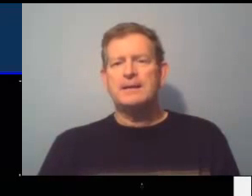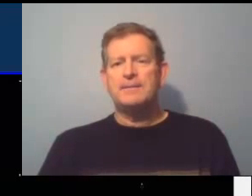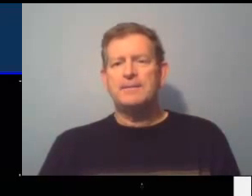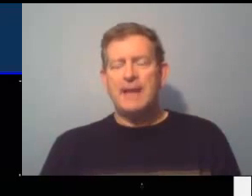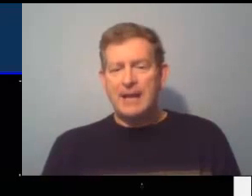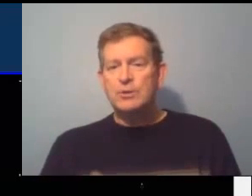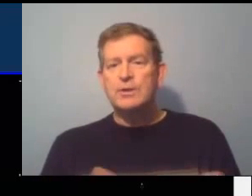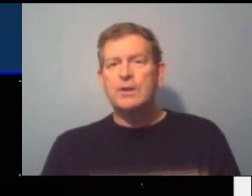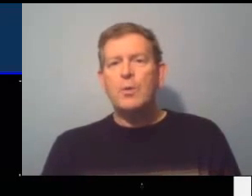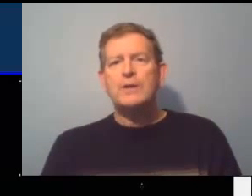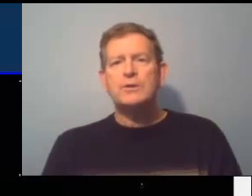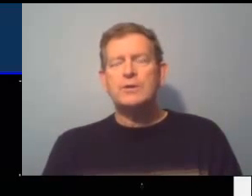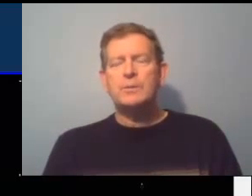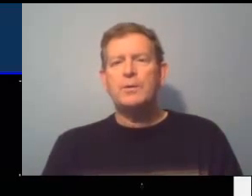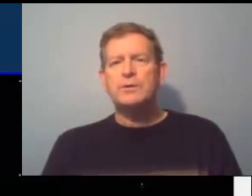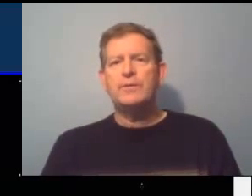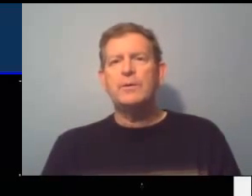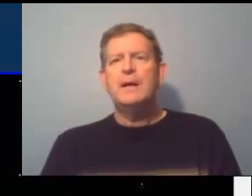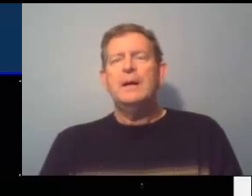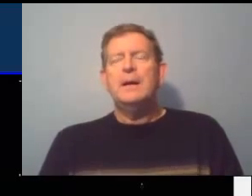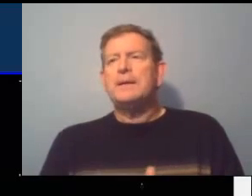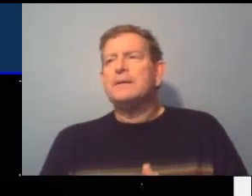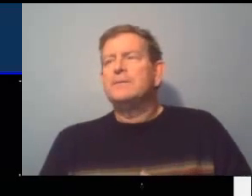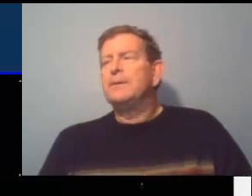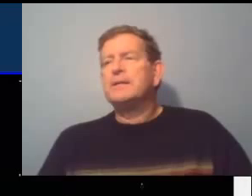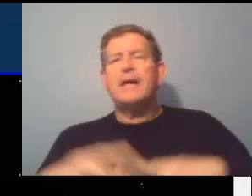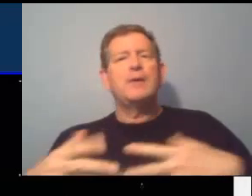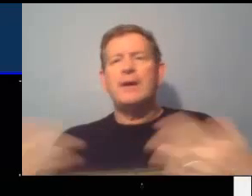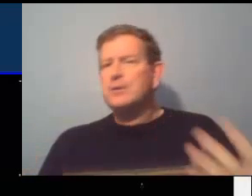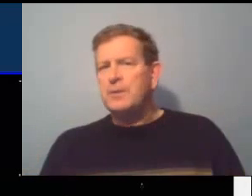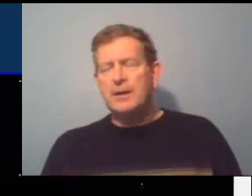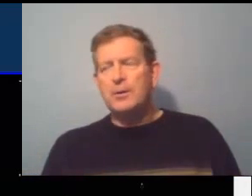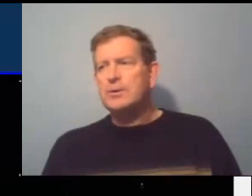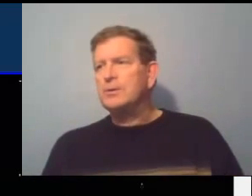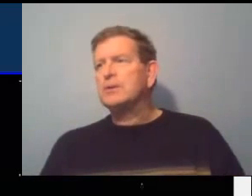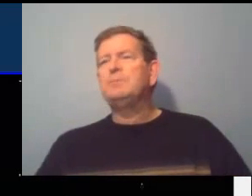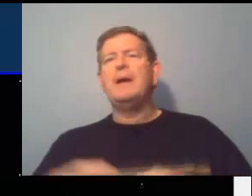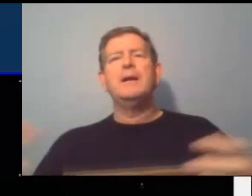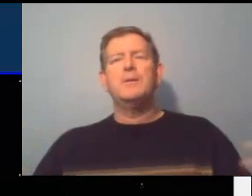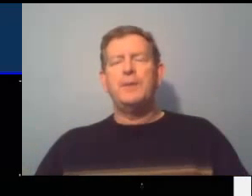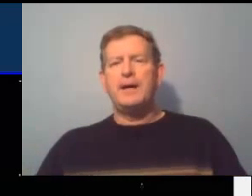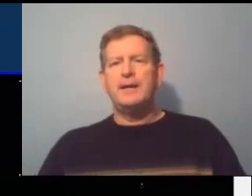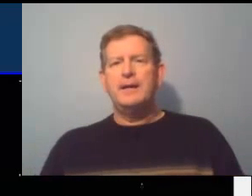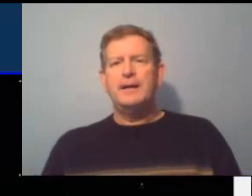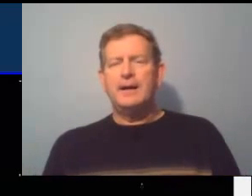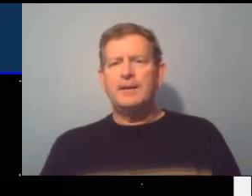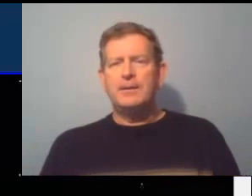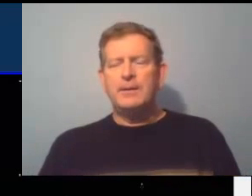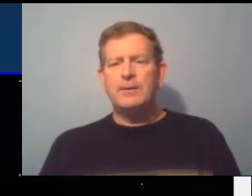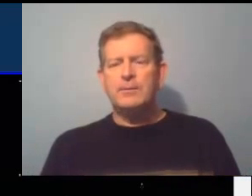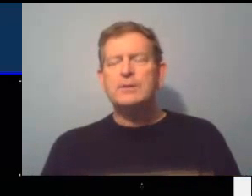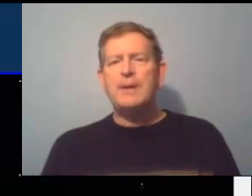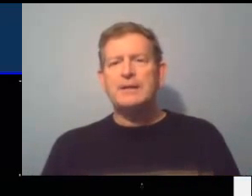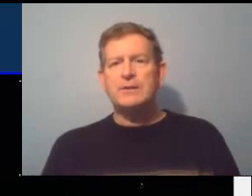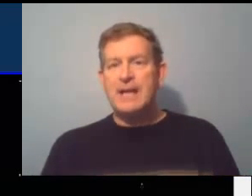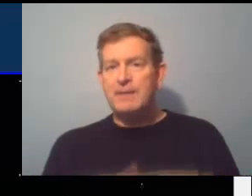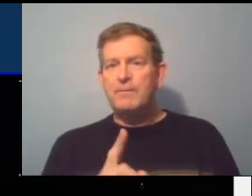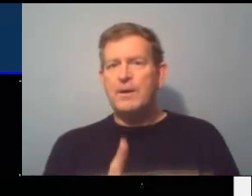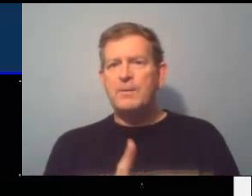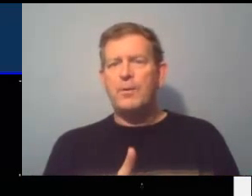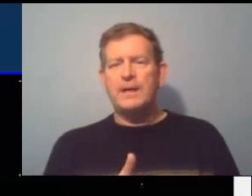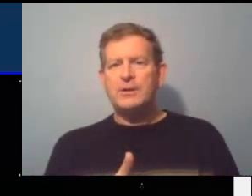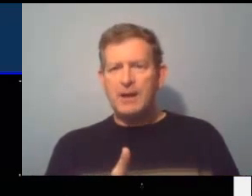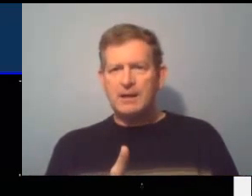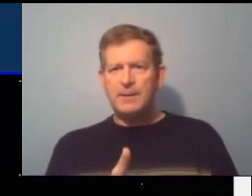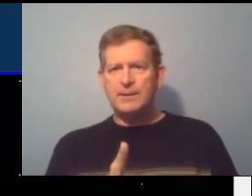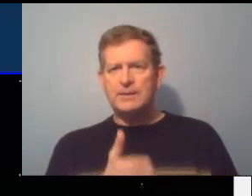regarding answers to the questions that are posed of you, but to digress a bit or to expand upon the responses. And